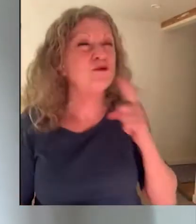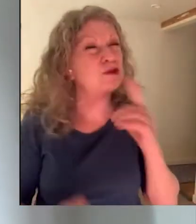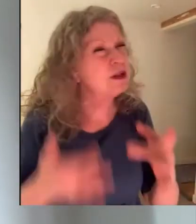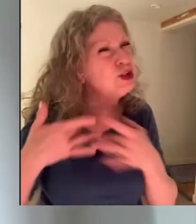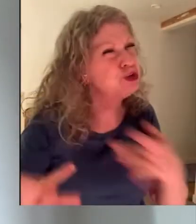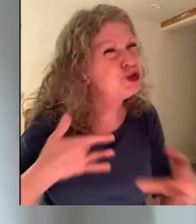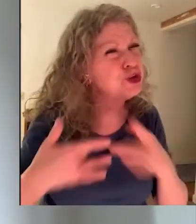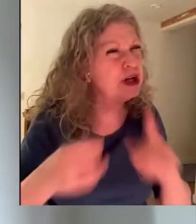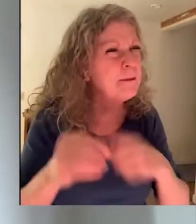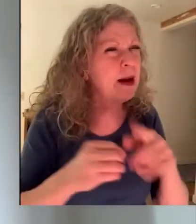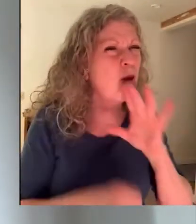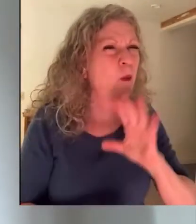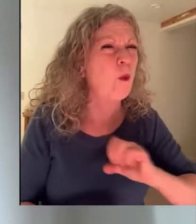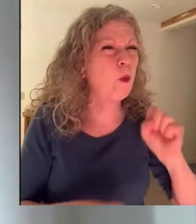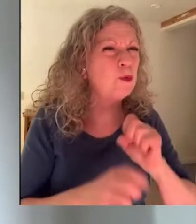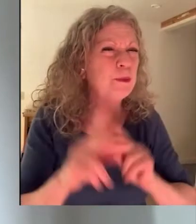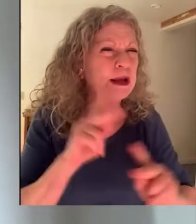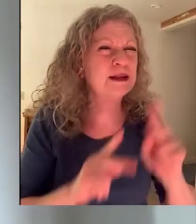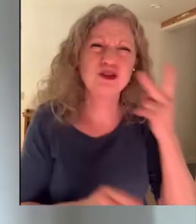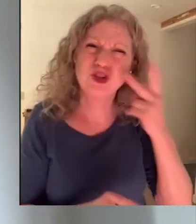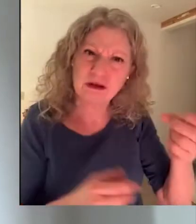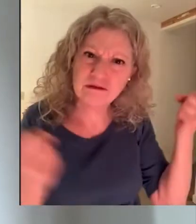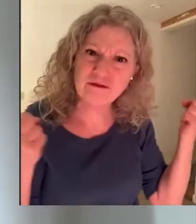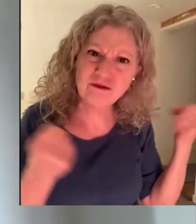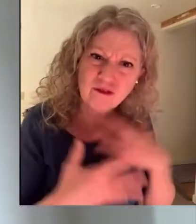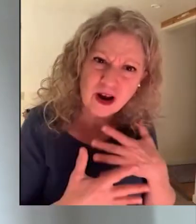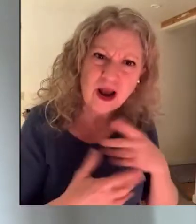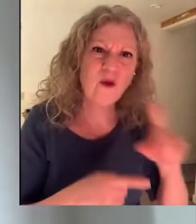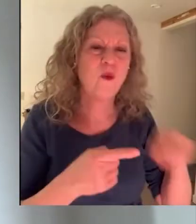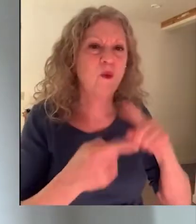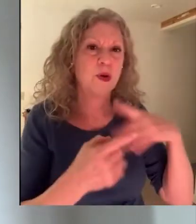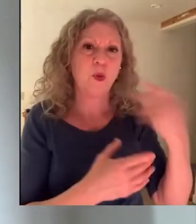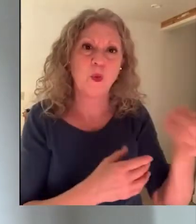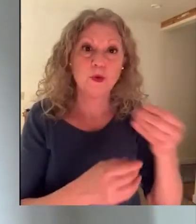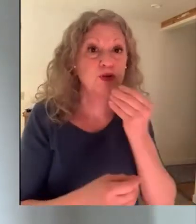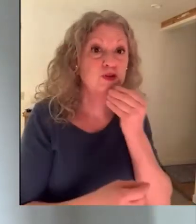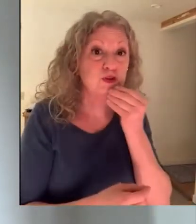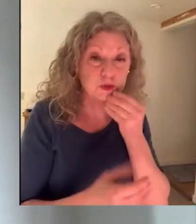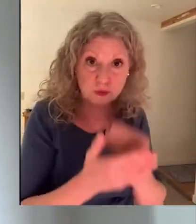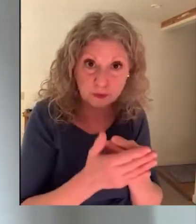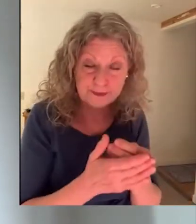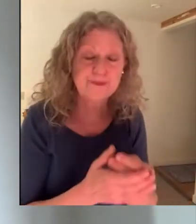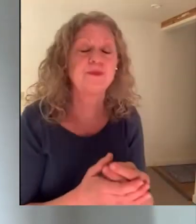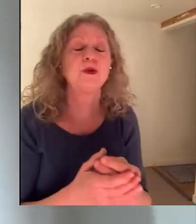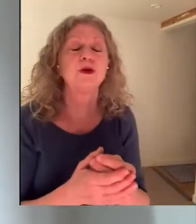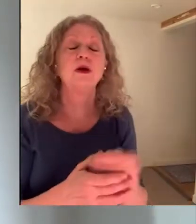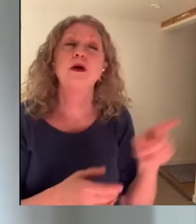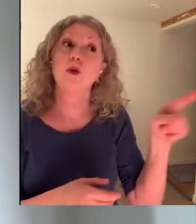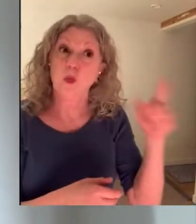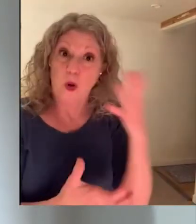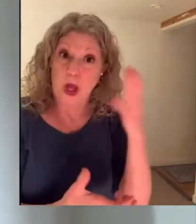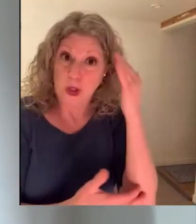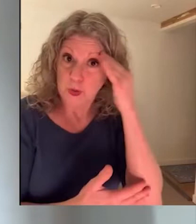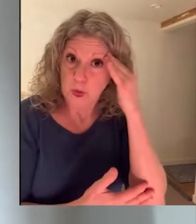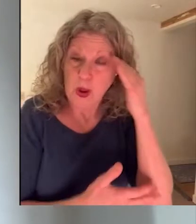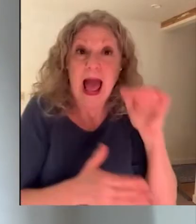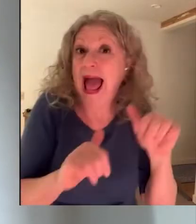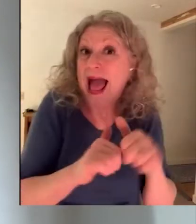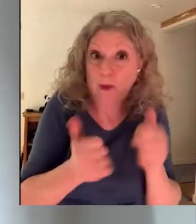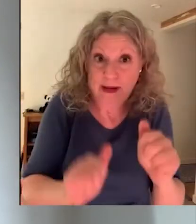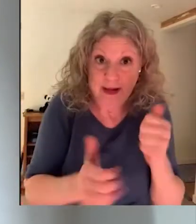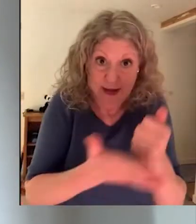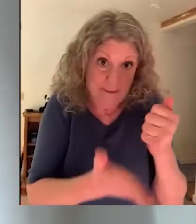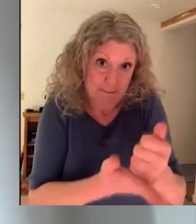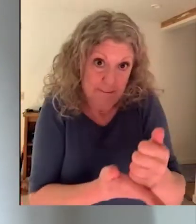she saw how frightened they were when they were going grocery shopping. She wanted to know how to help